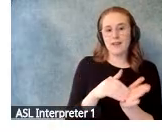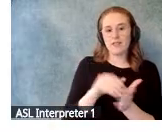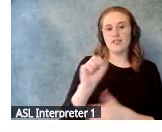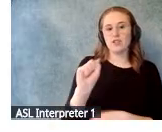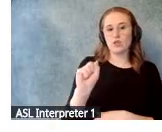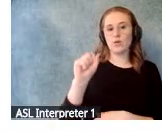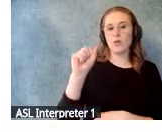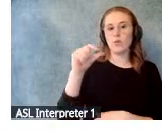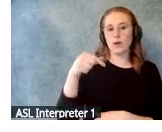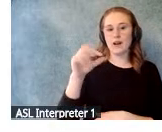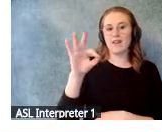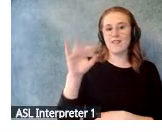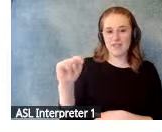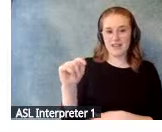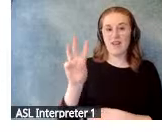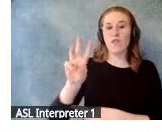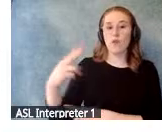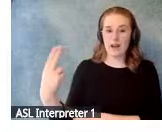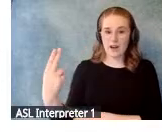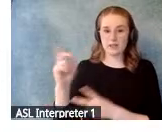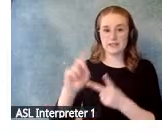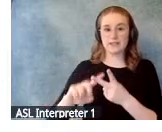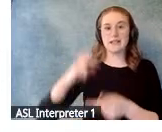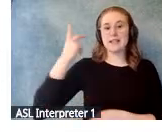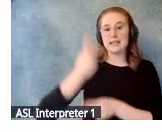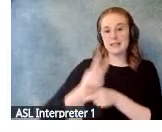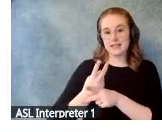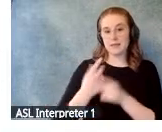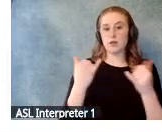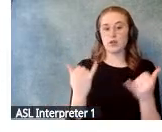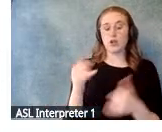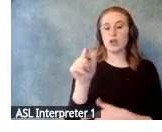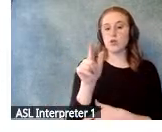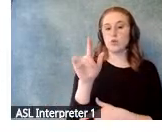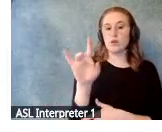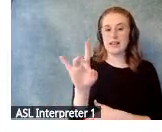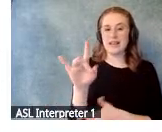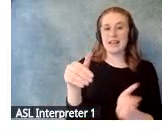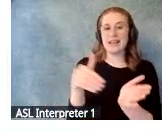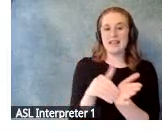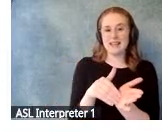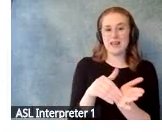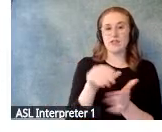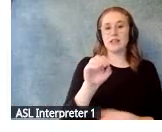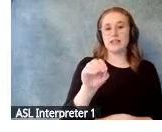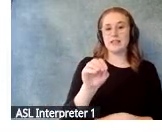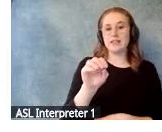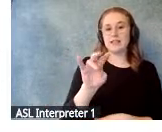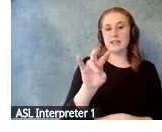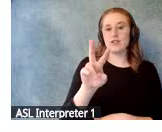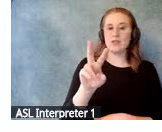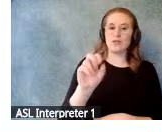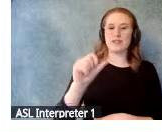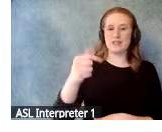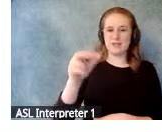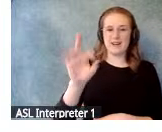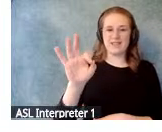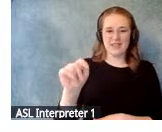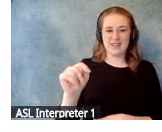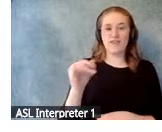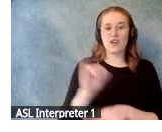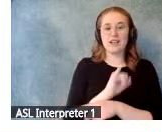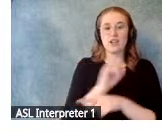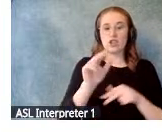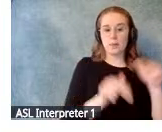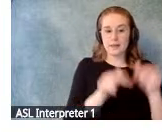1,451,000 square feet of warehouse, keeping the existing approximately 28,000 square feet of industrial